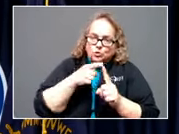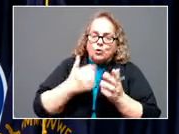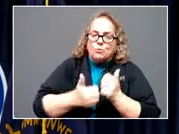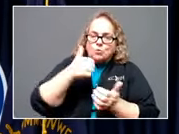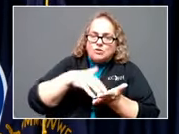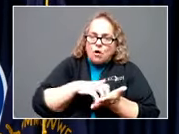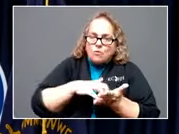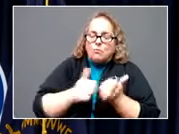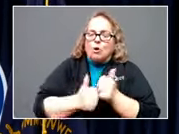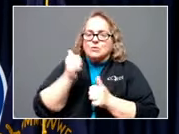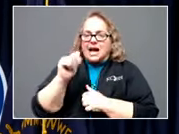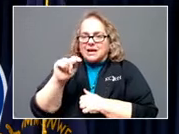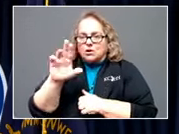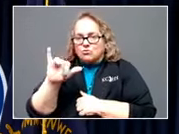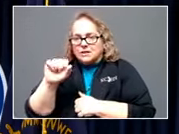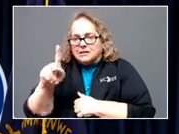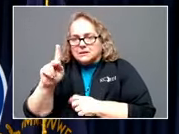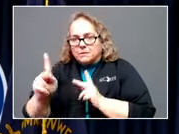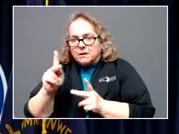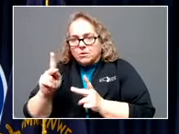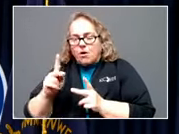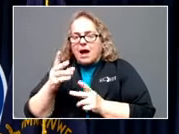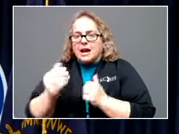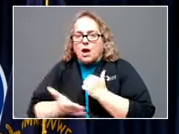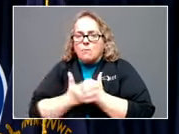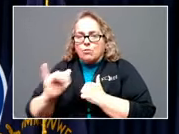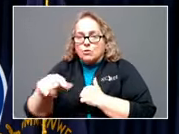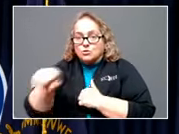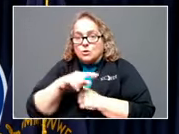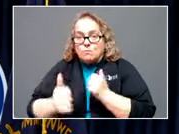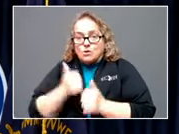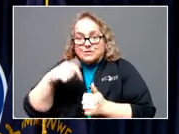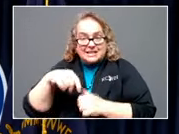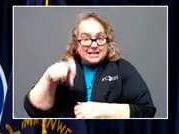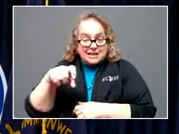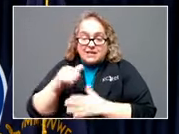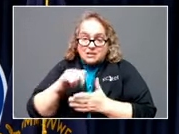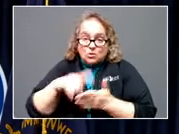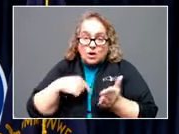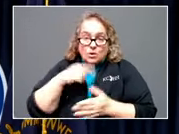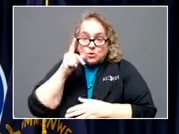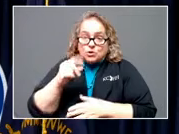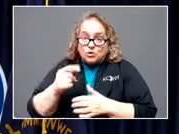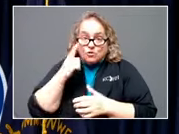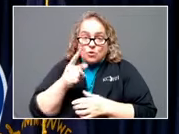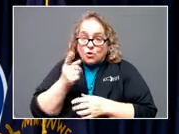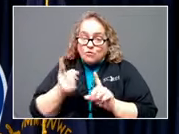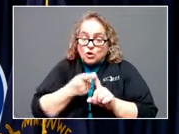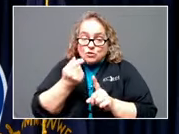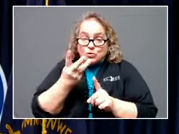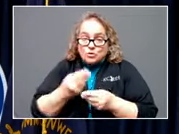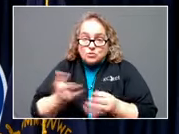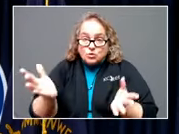disease or hospitalization, and helps those most in need. And so that's what we'll do for the first couple of distribution cycles. The federal government has said